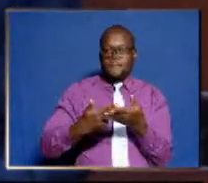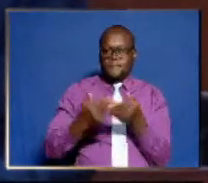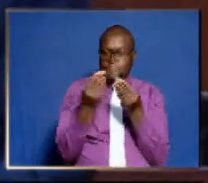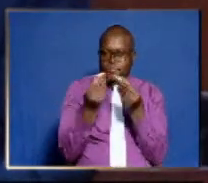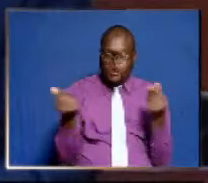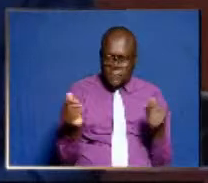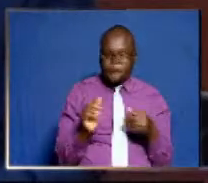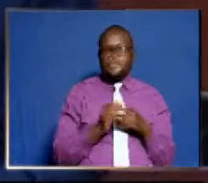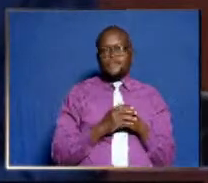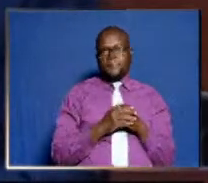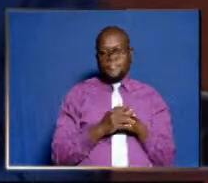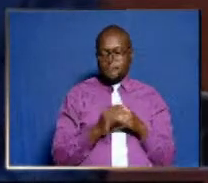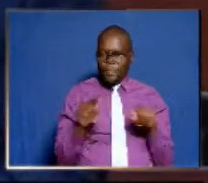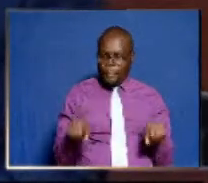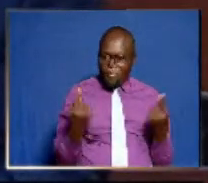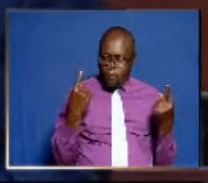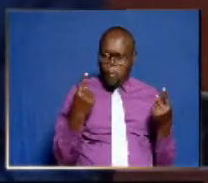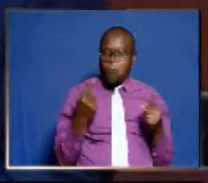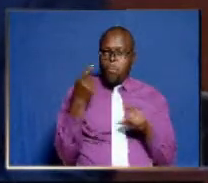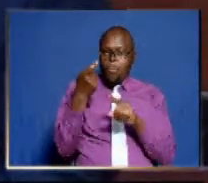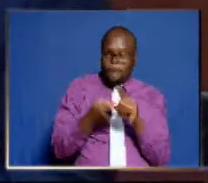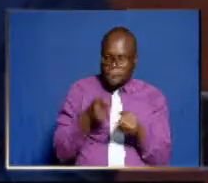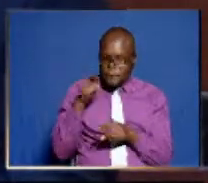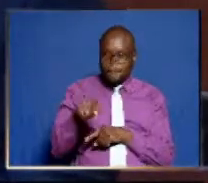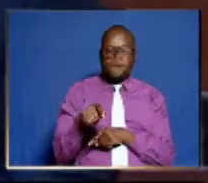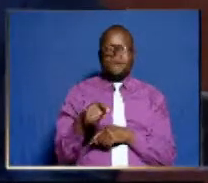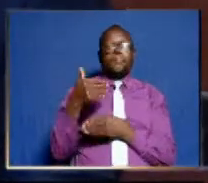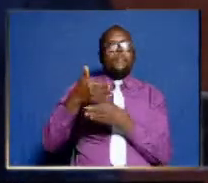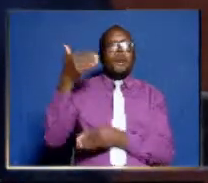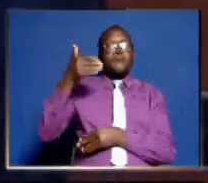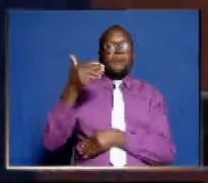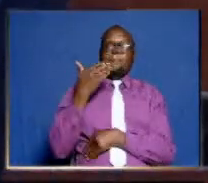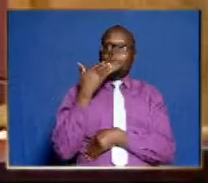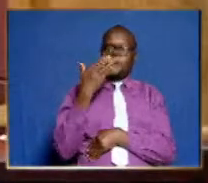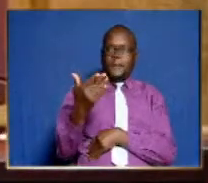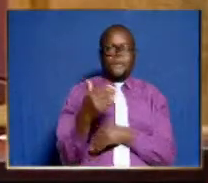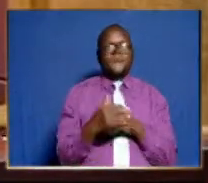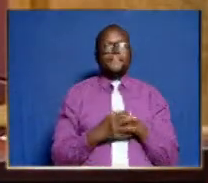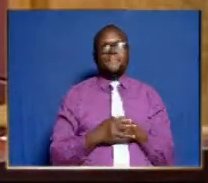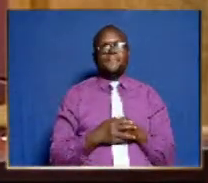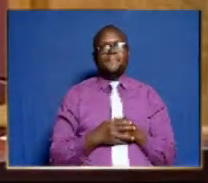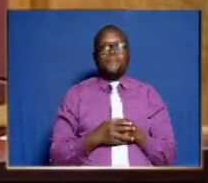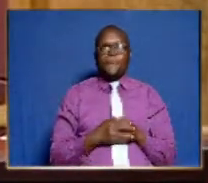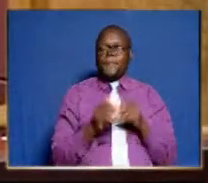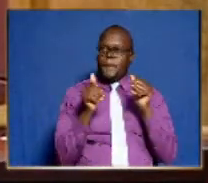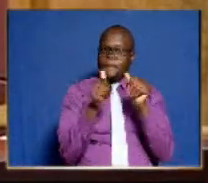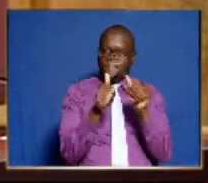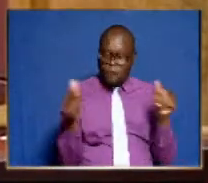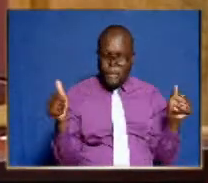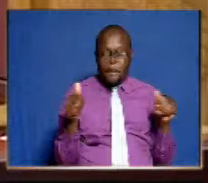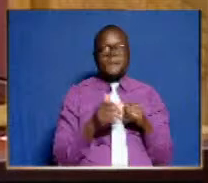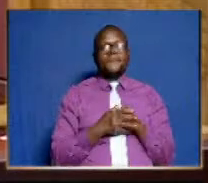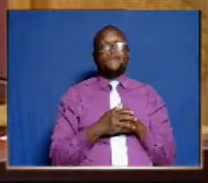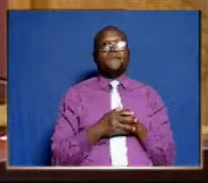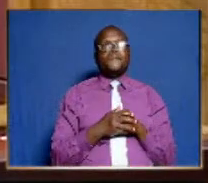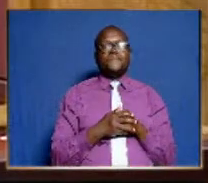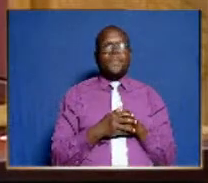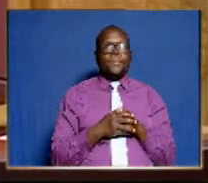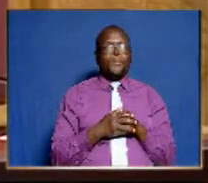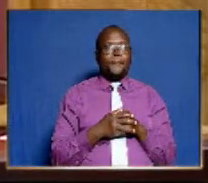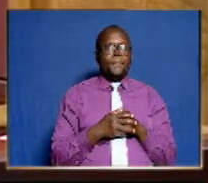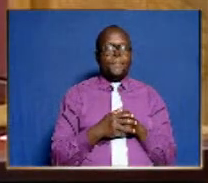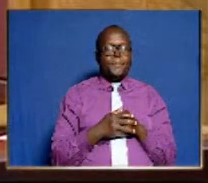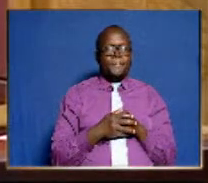address the conflicts arising from the boundaries? Thank you, Mr. Speaker. Very well. Let's get